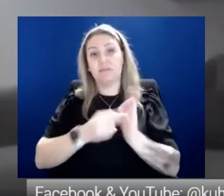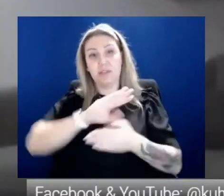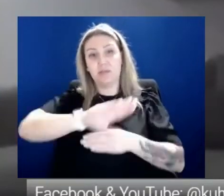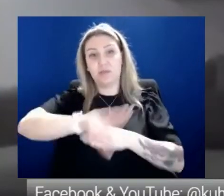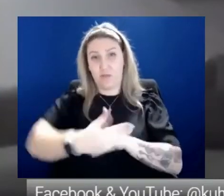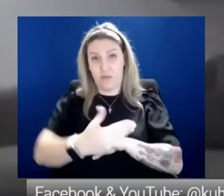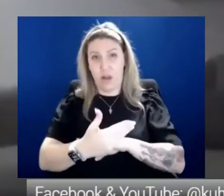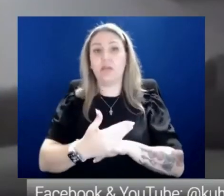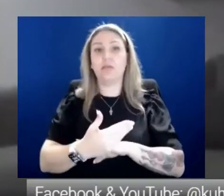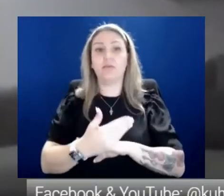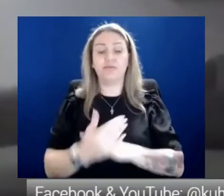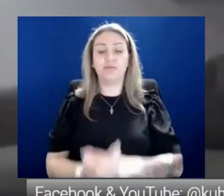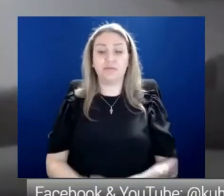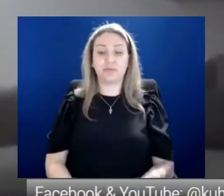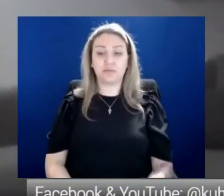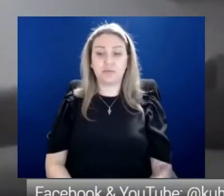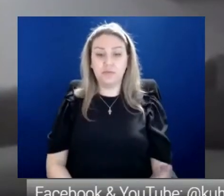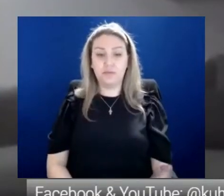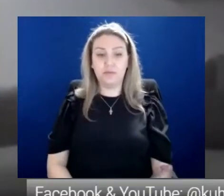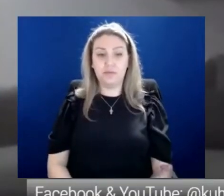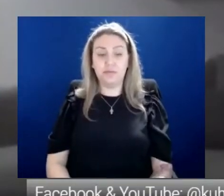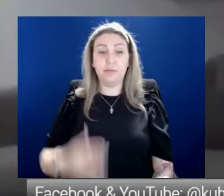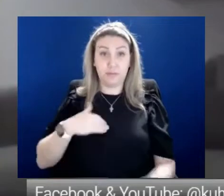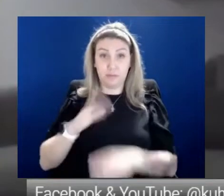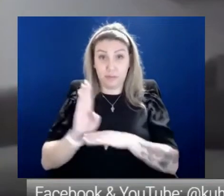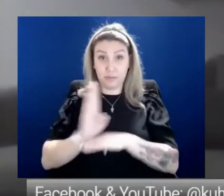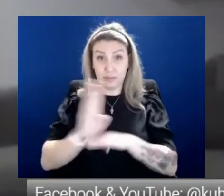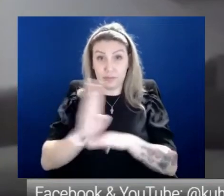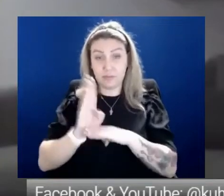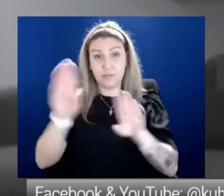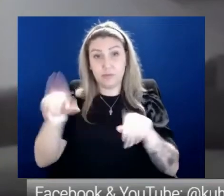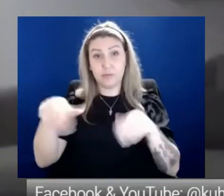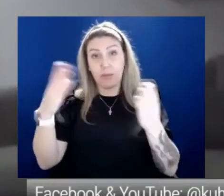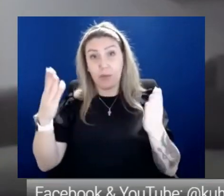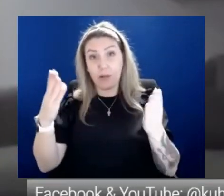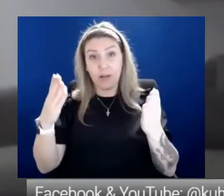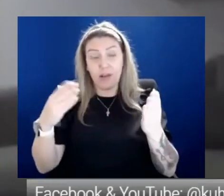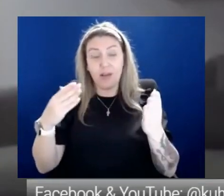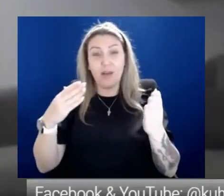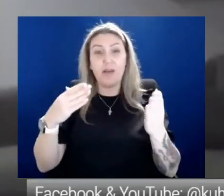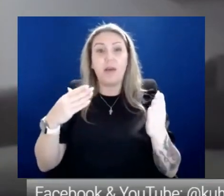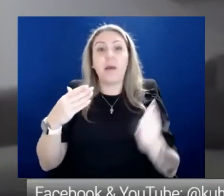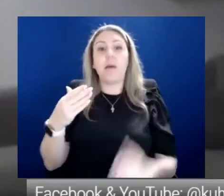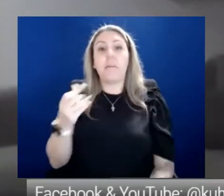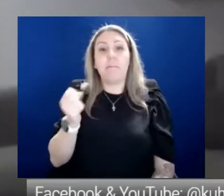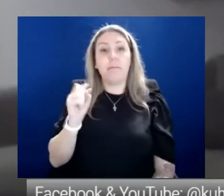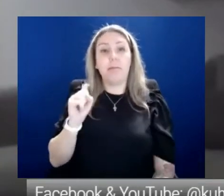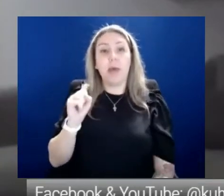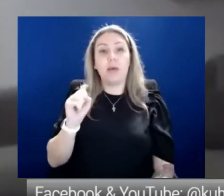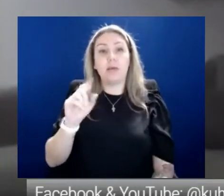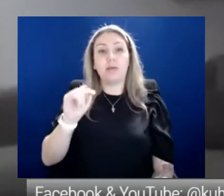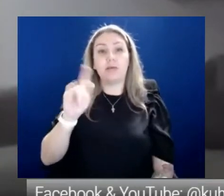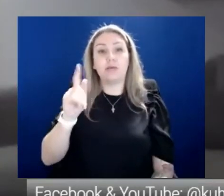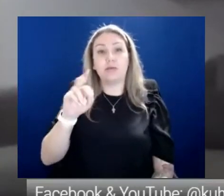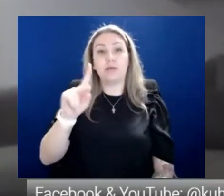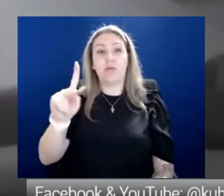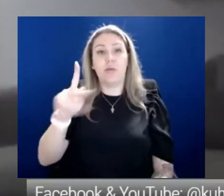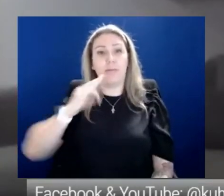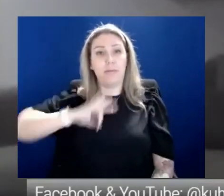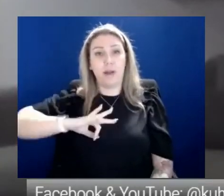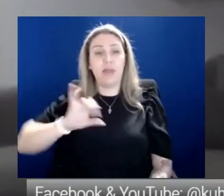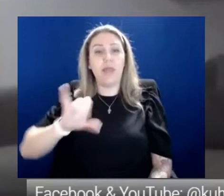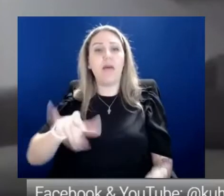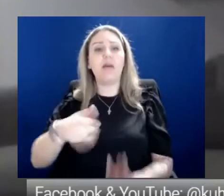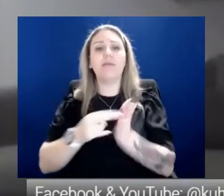And my company provides milk stork benefits, which